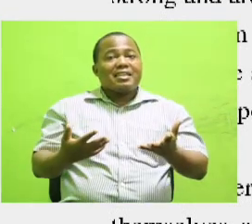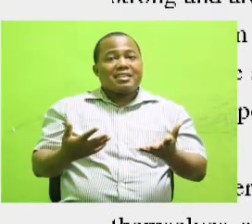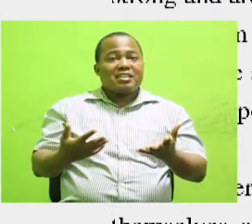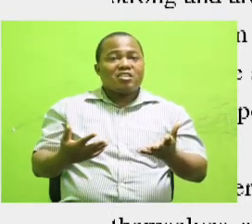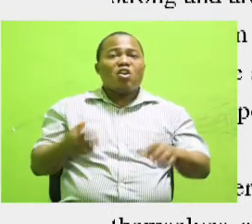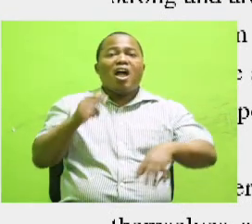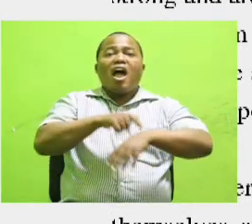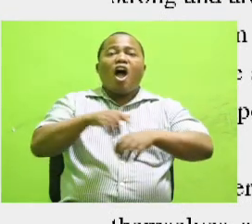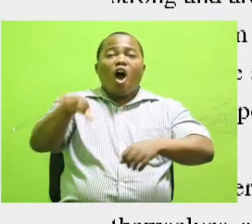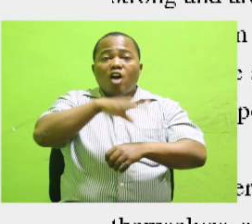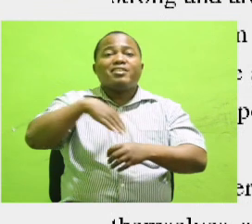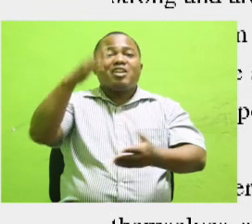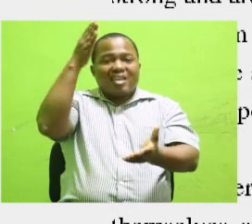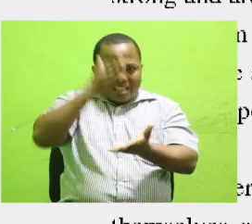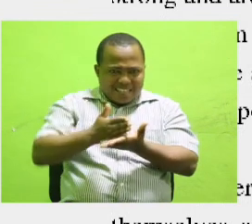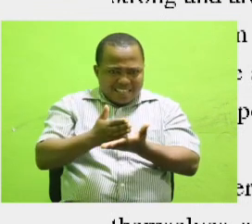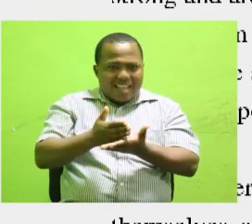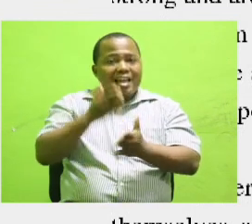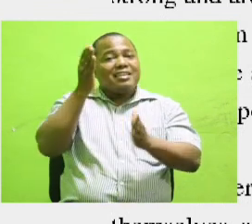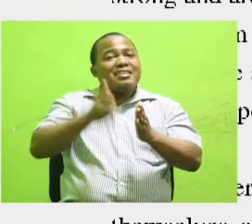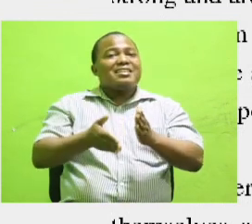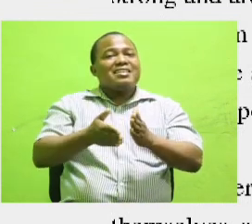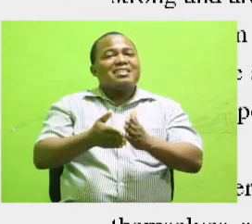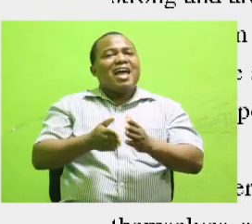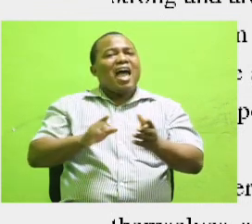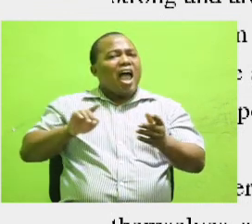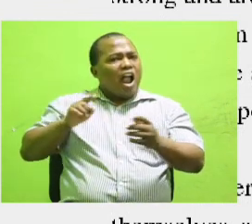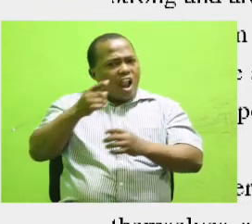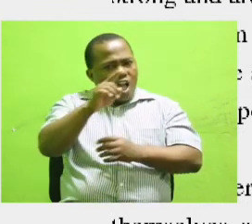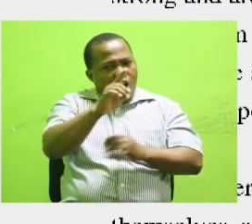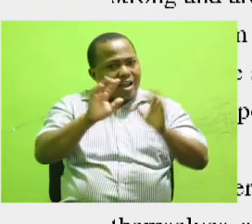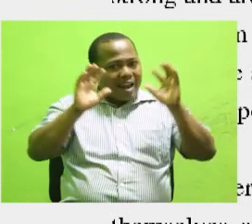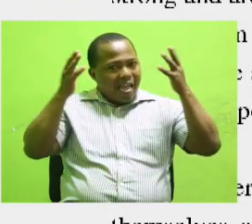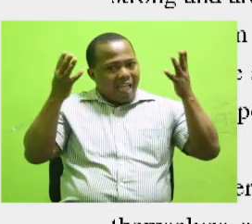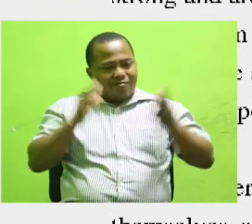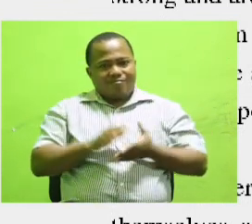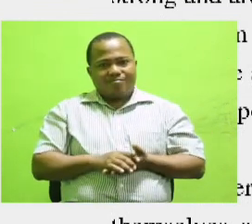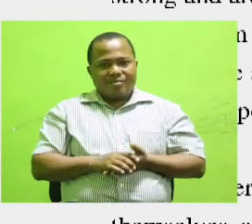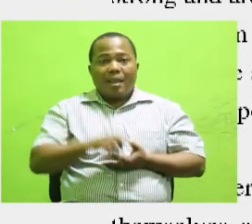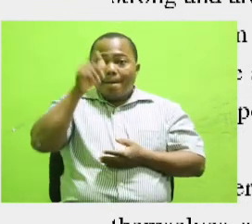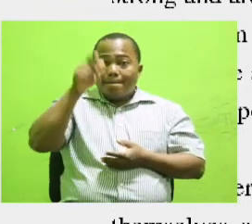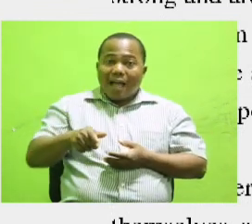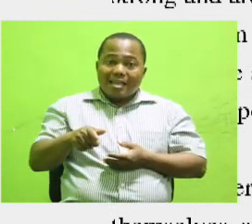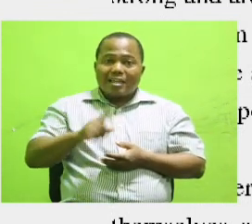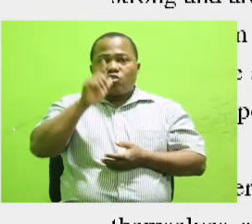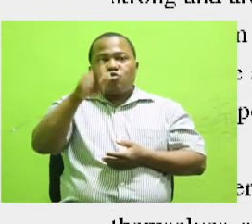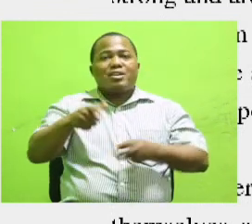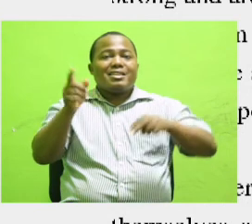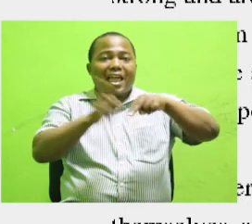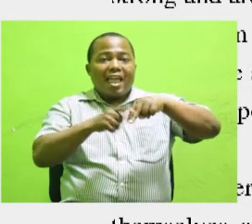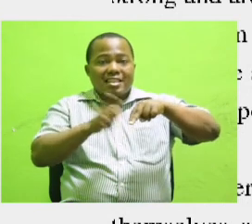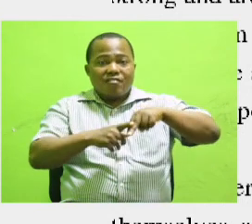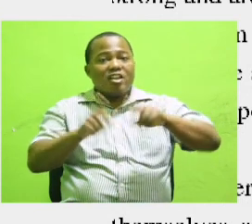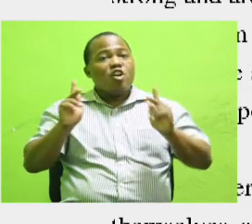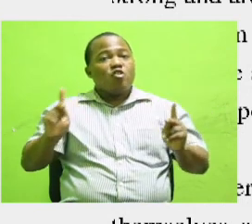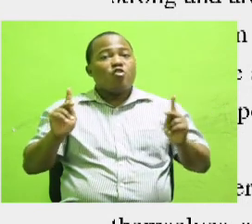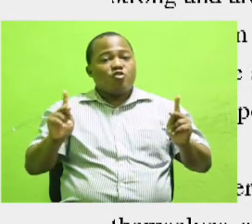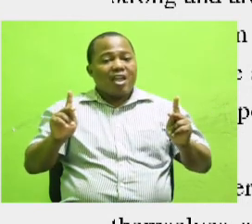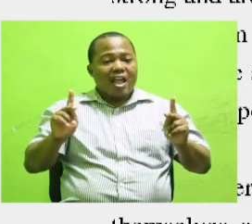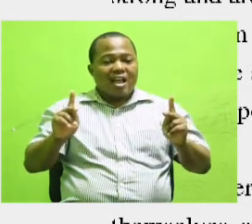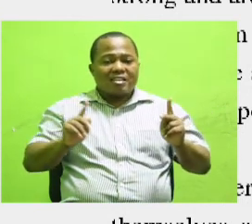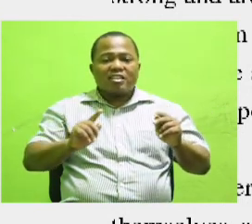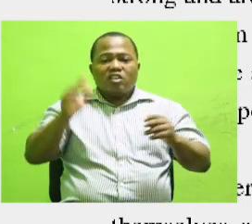always reassure them that they have a long life ahead of them. A person living with HIV AIDS usually goes around